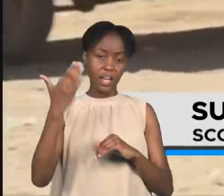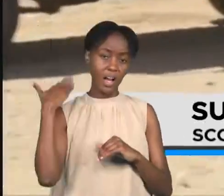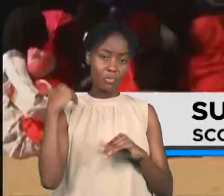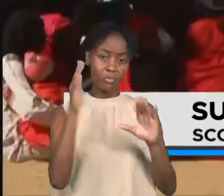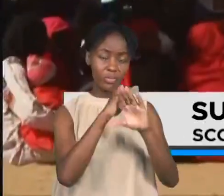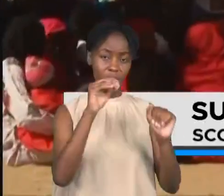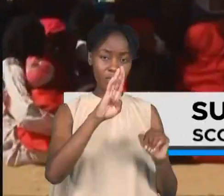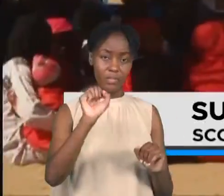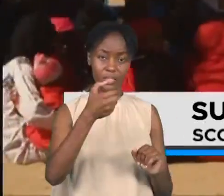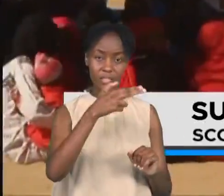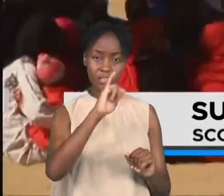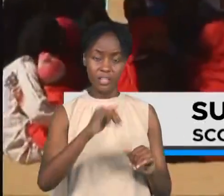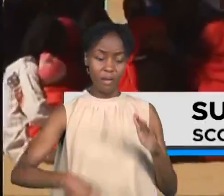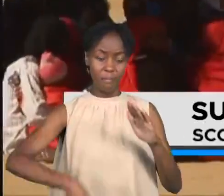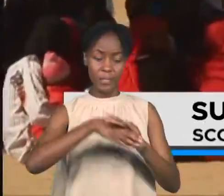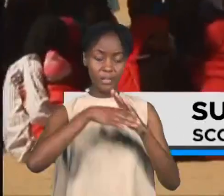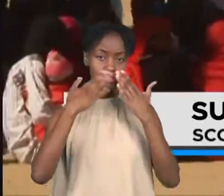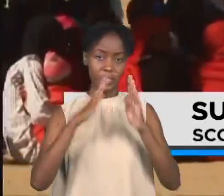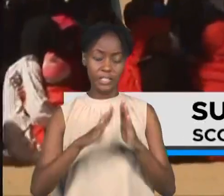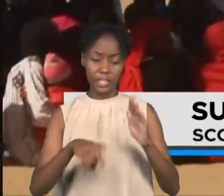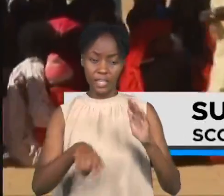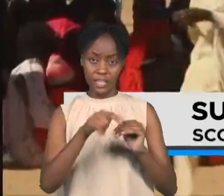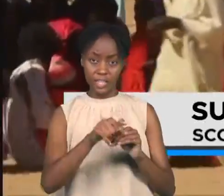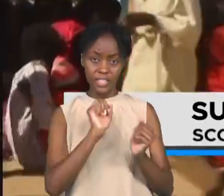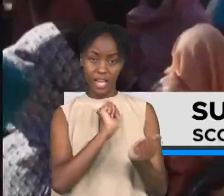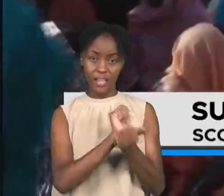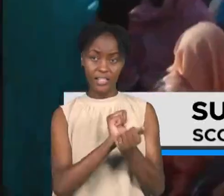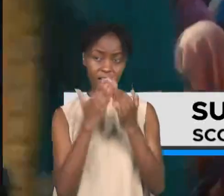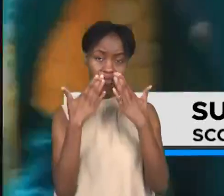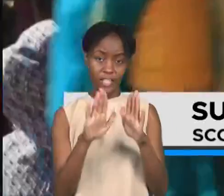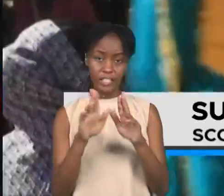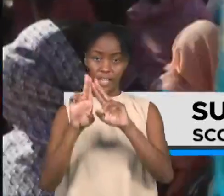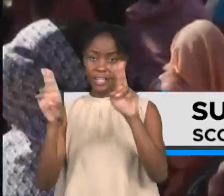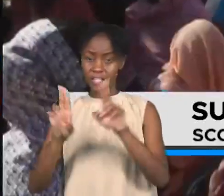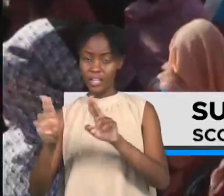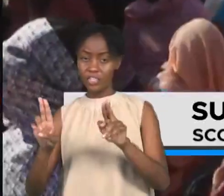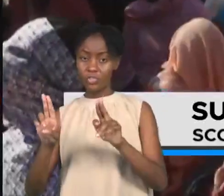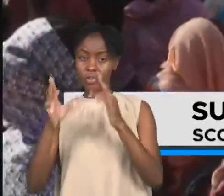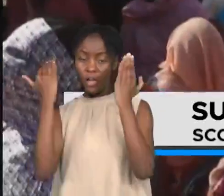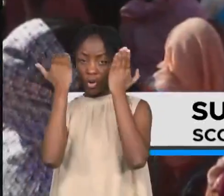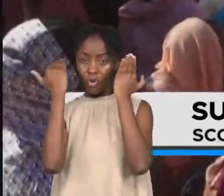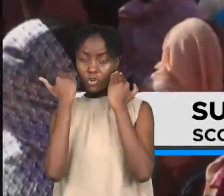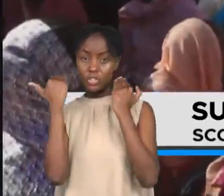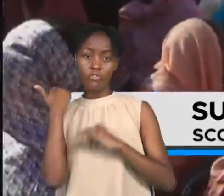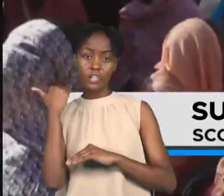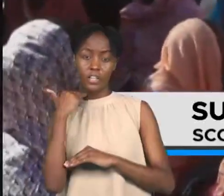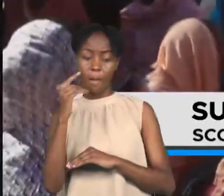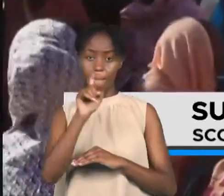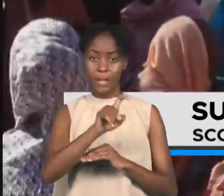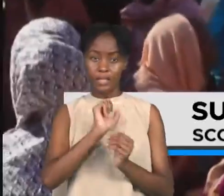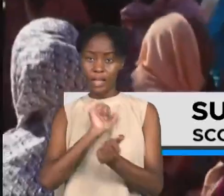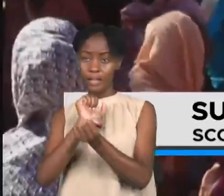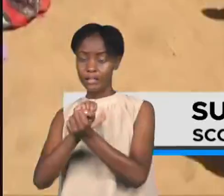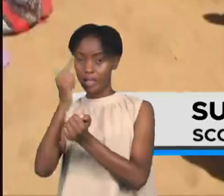2019 ouster. Bashir, who is currently in custody in Khartoum, is wanted by International Criminal Court for alleged genocide and